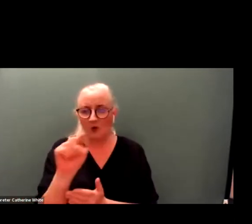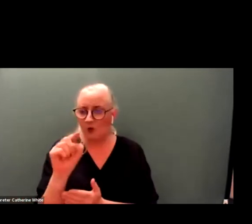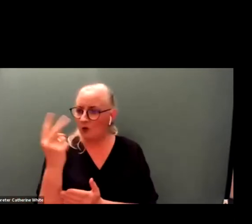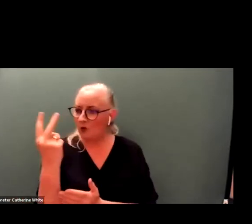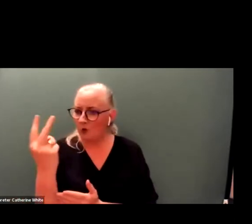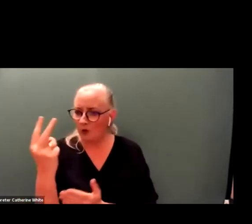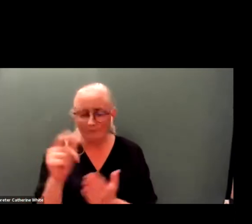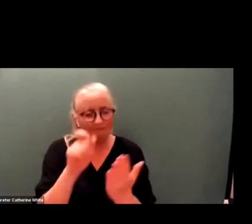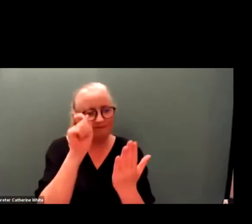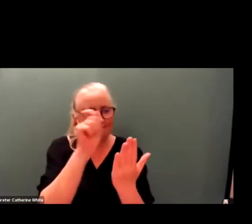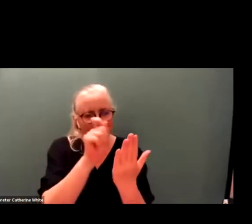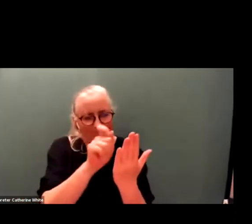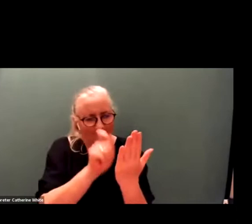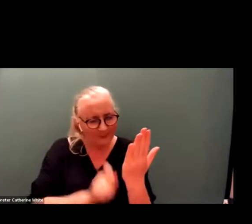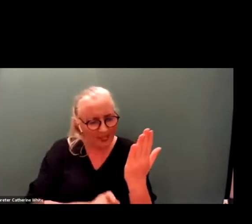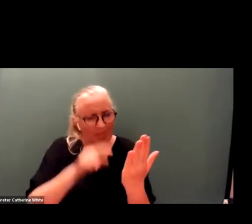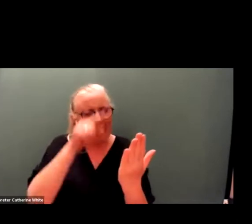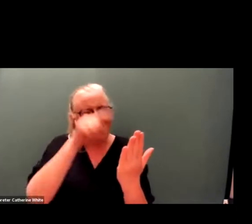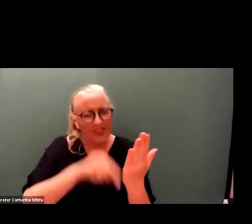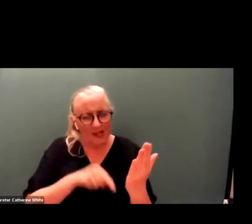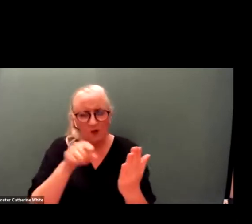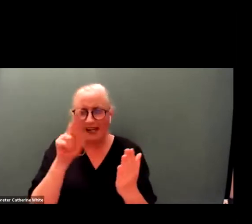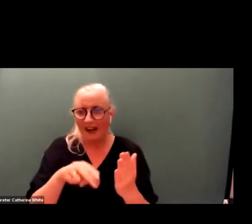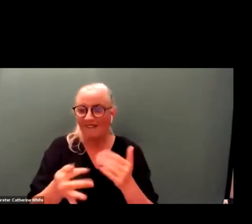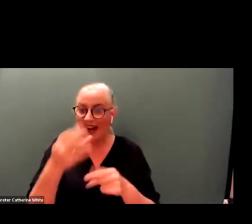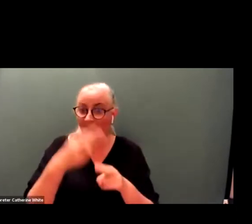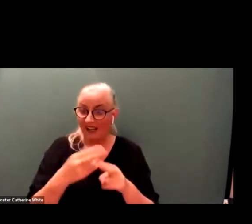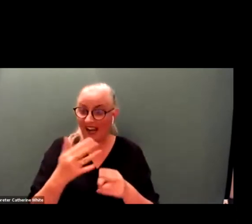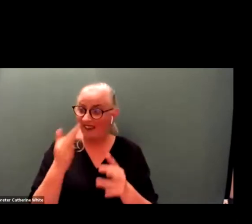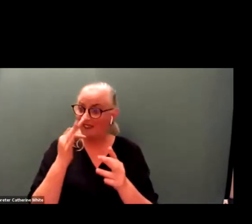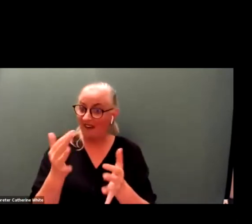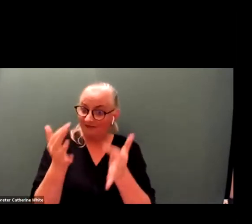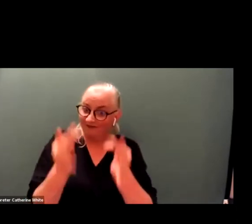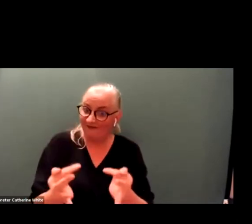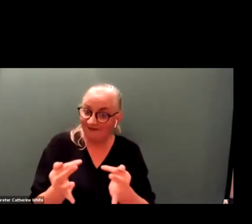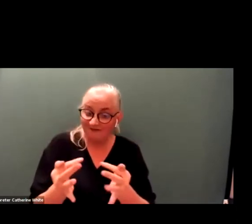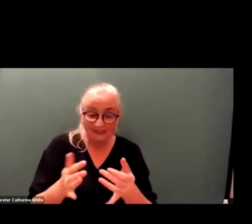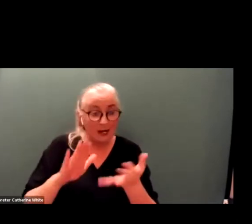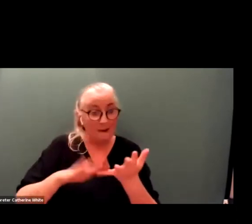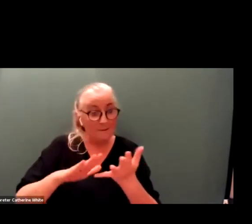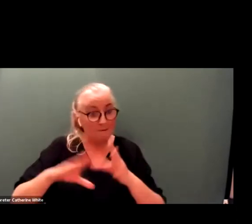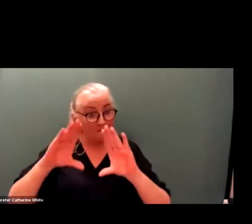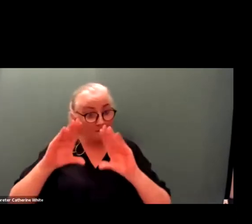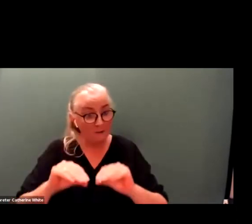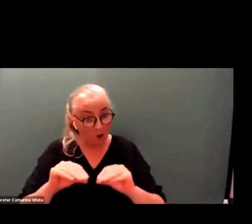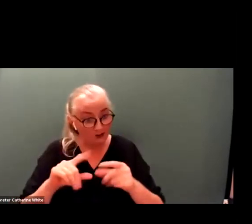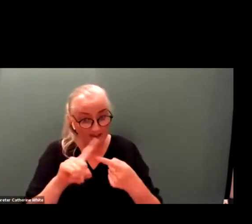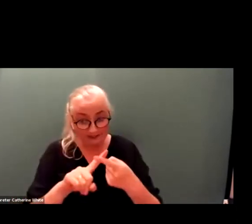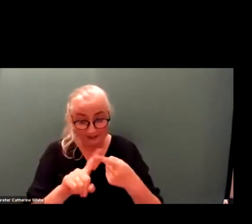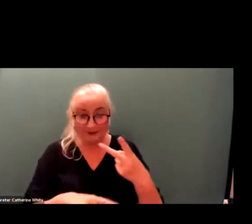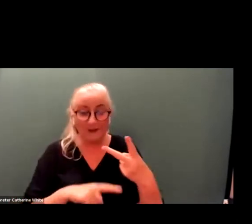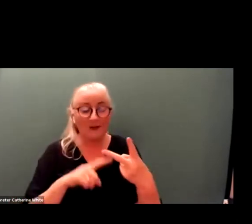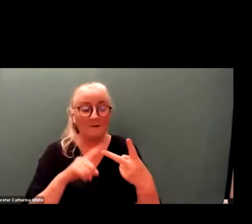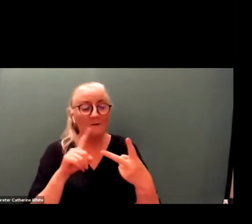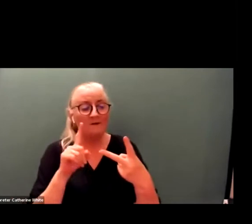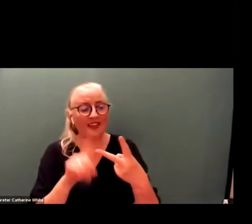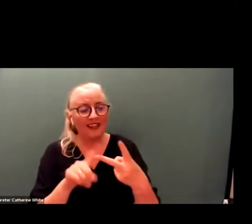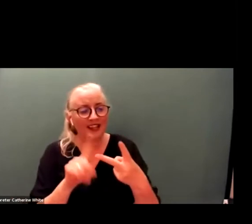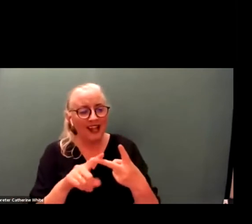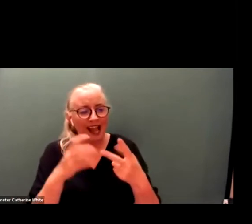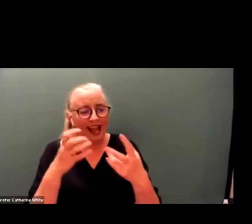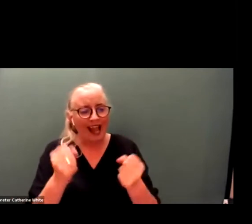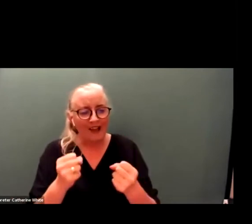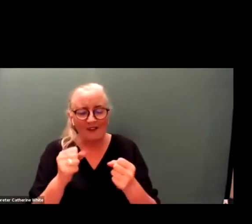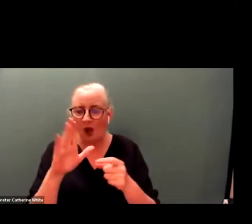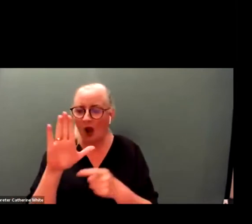that to sort of assess how menopausal you may be. There's also an app called Balance App, which has been released by